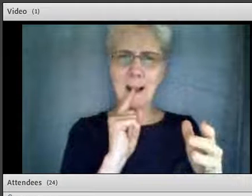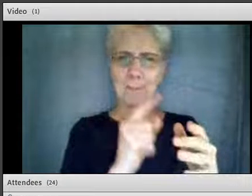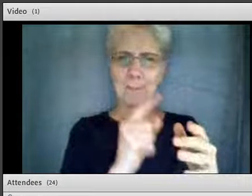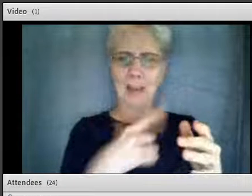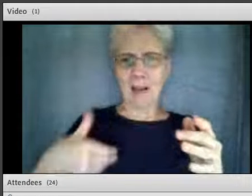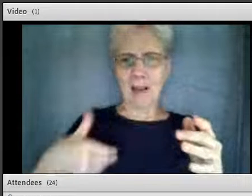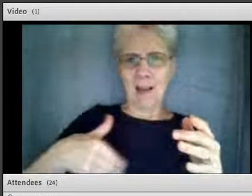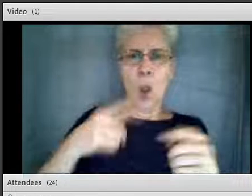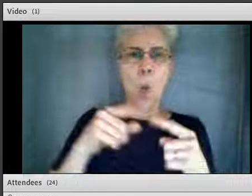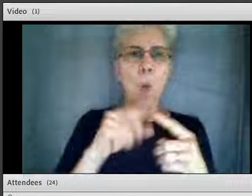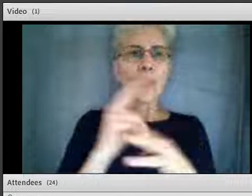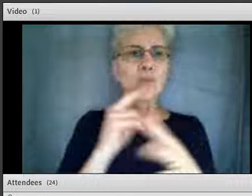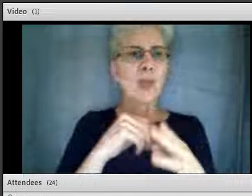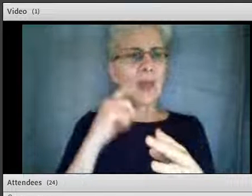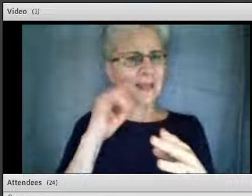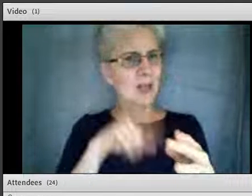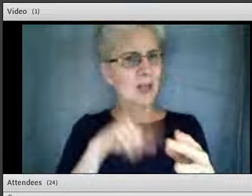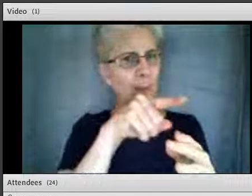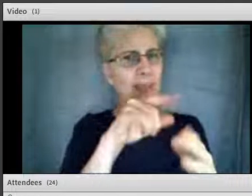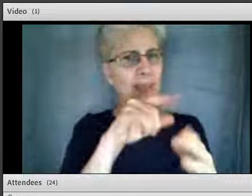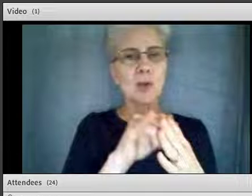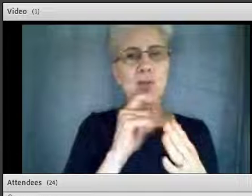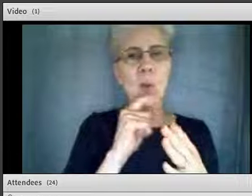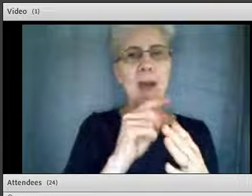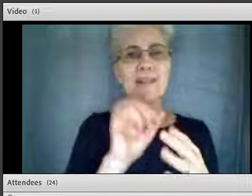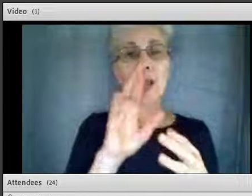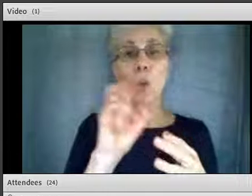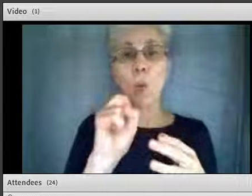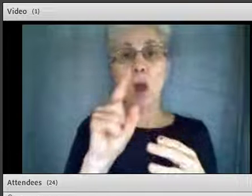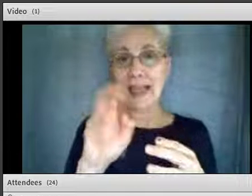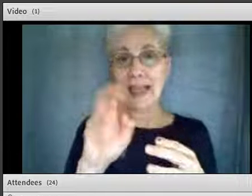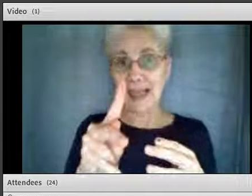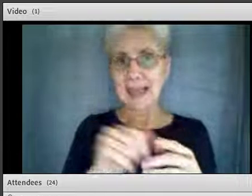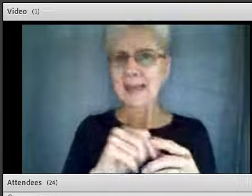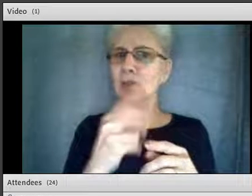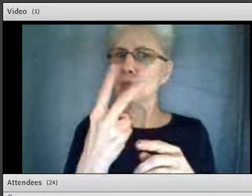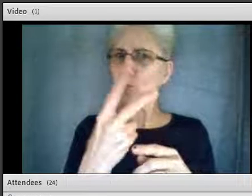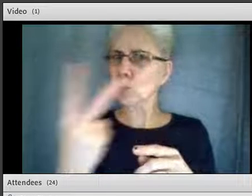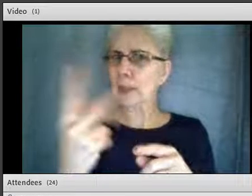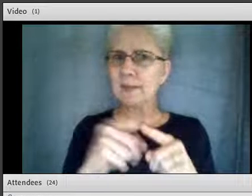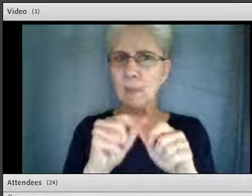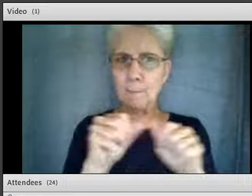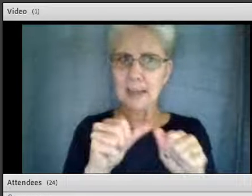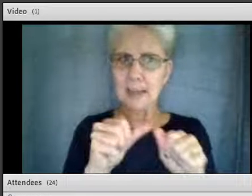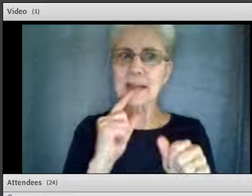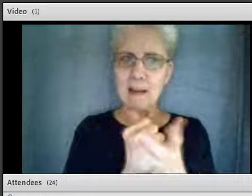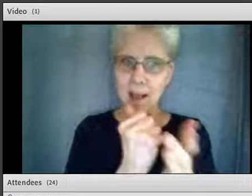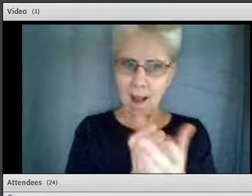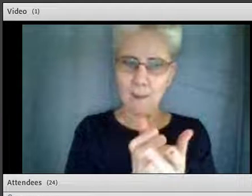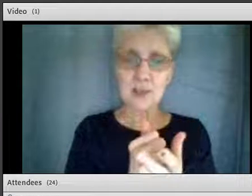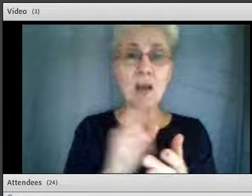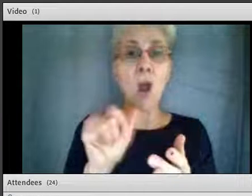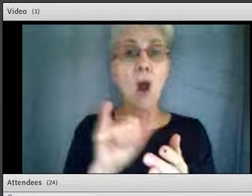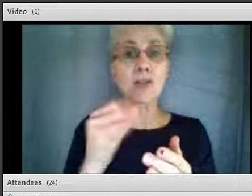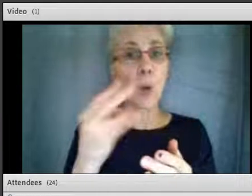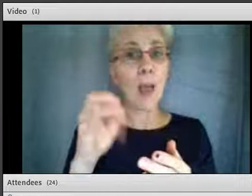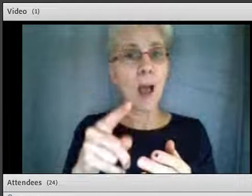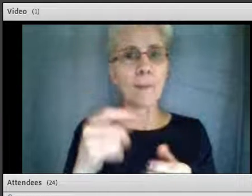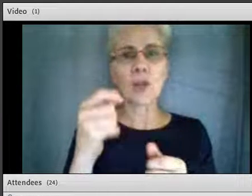it cross-linked in a couple places can do that. Especially help, that should be everywhere and anywhere that you can put it.